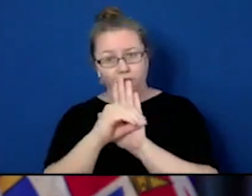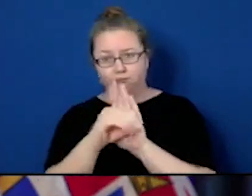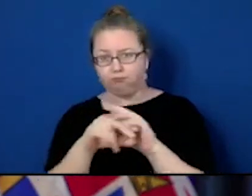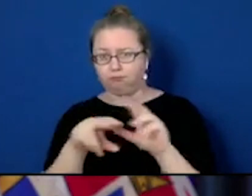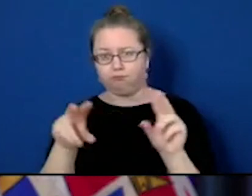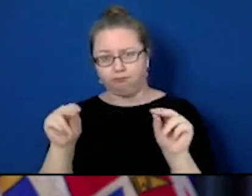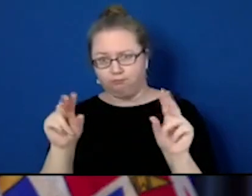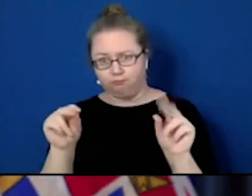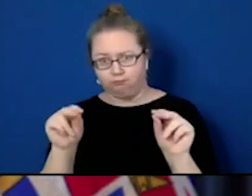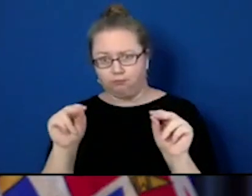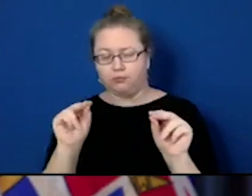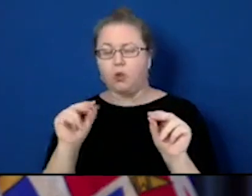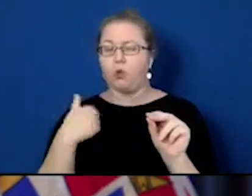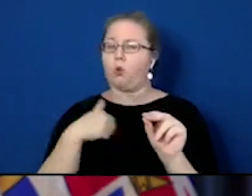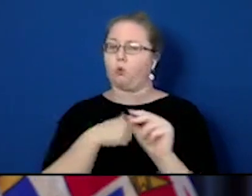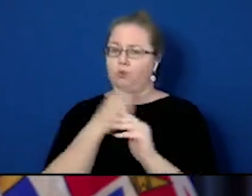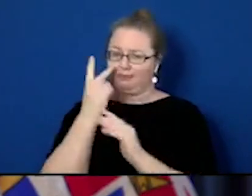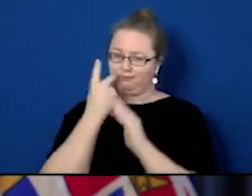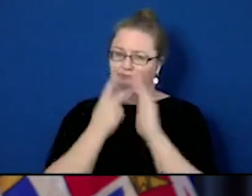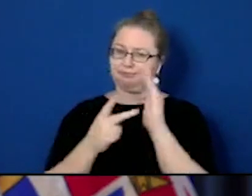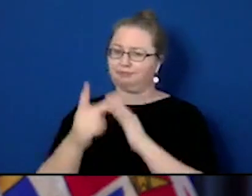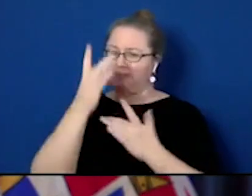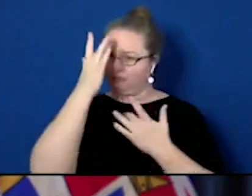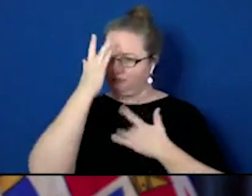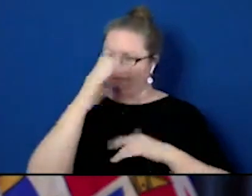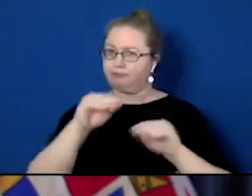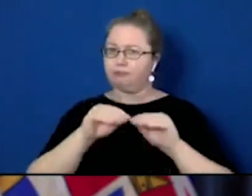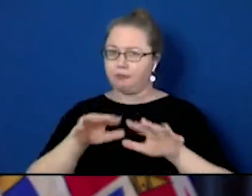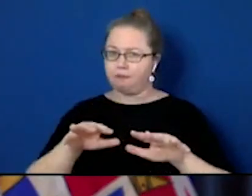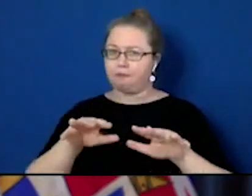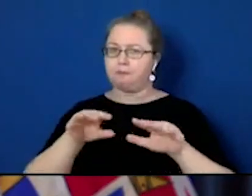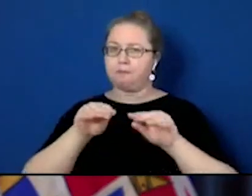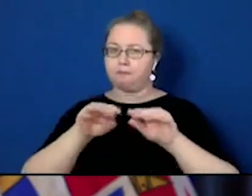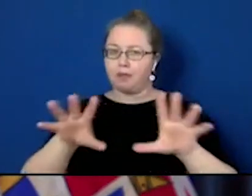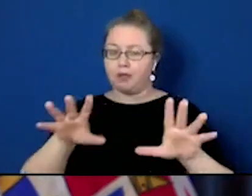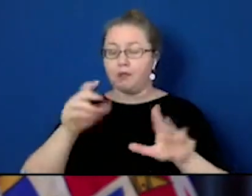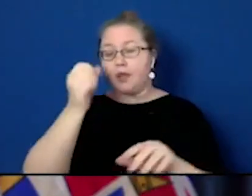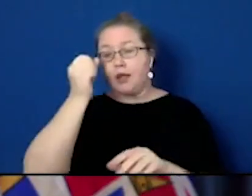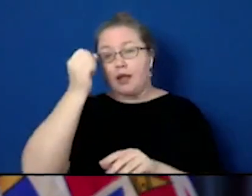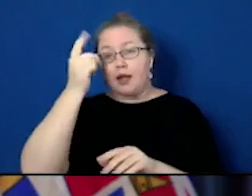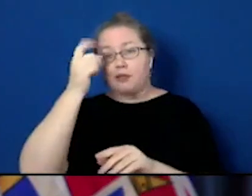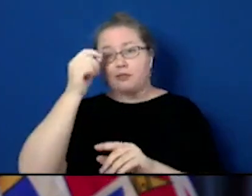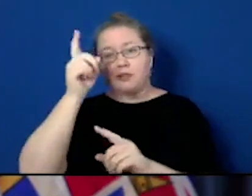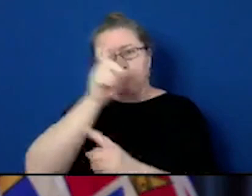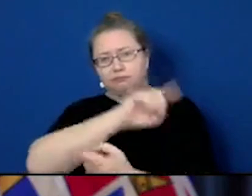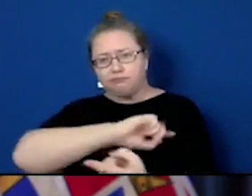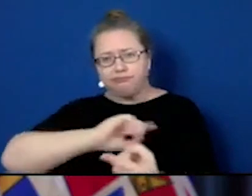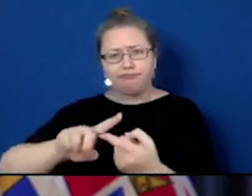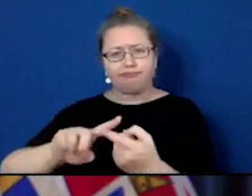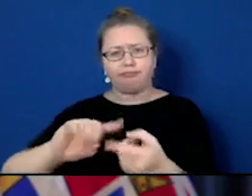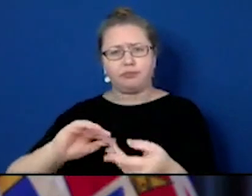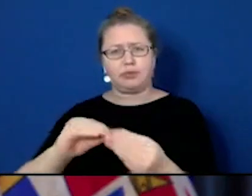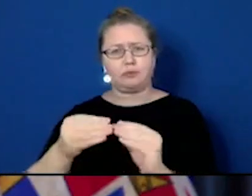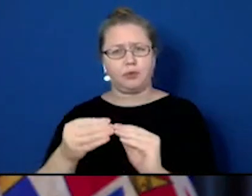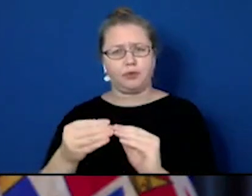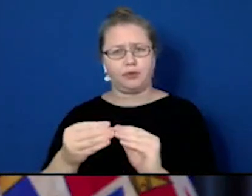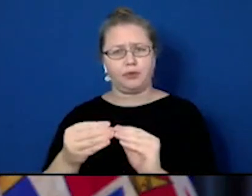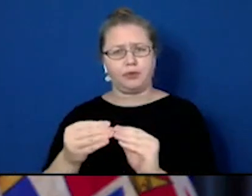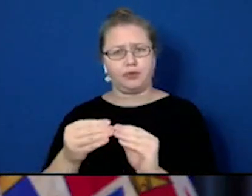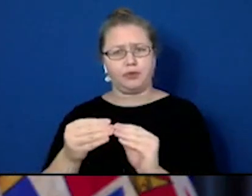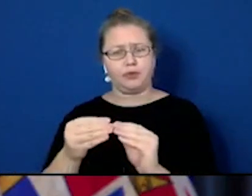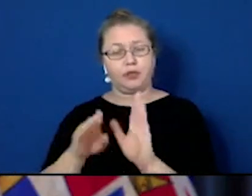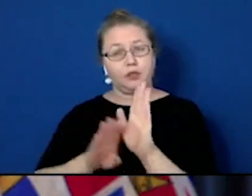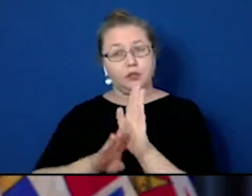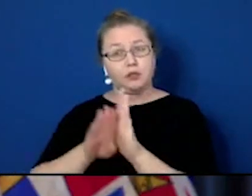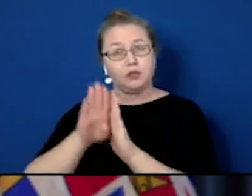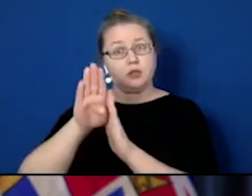spreading. What we need to do, and what we all need to work together to do, is minimize the number of people that we're spreading it to,